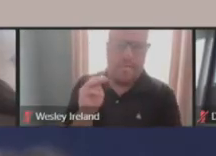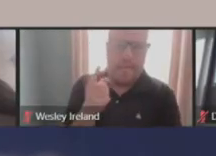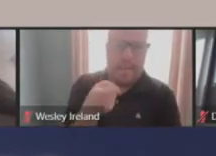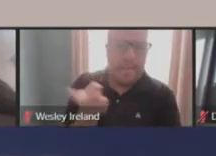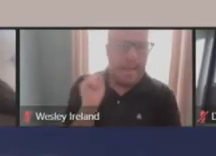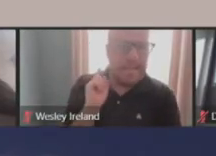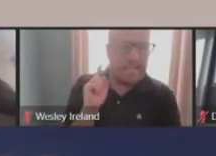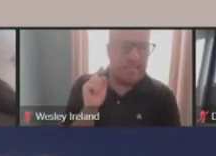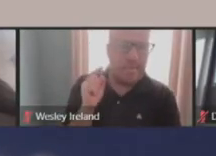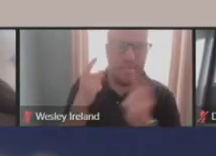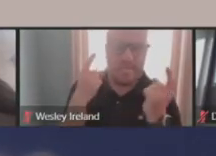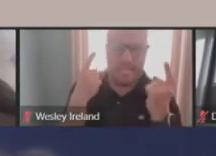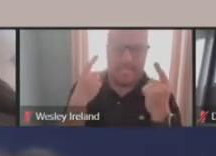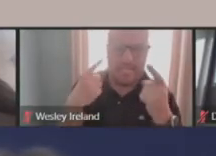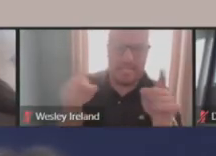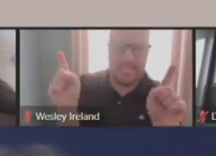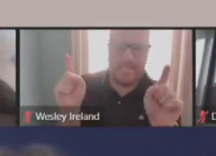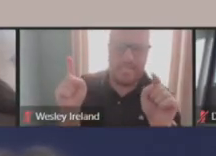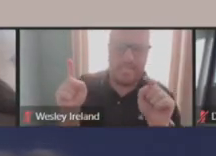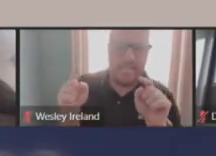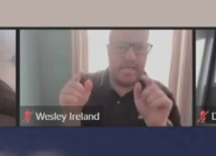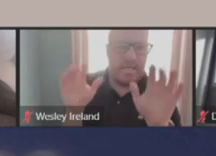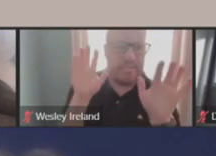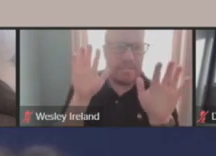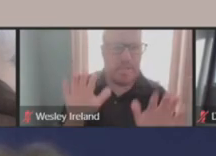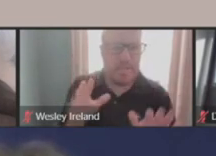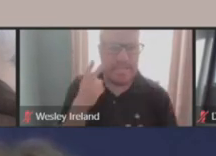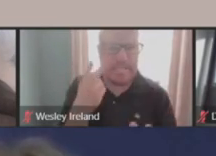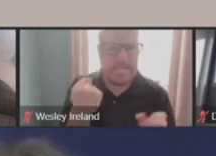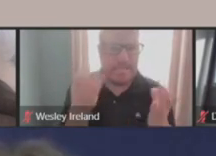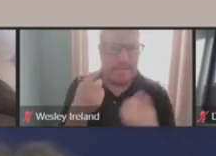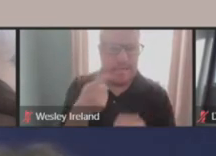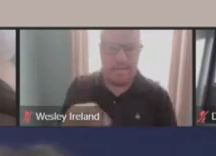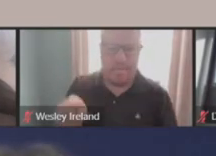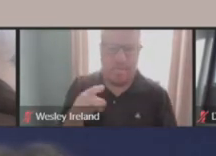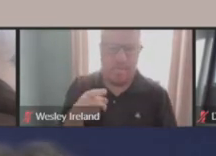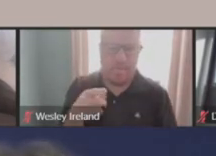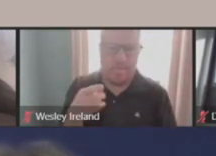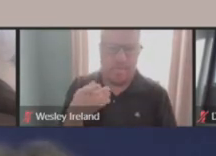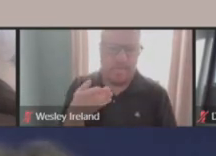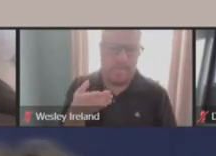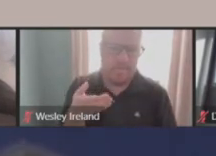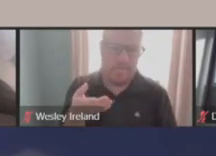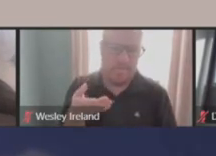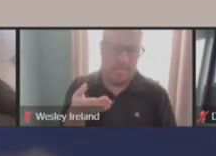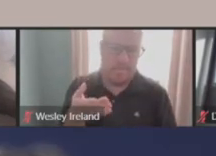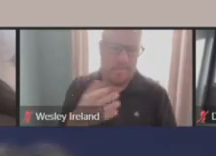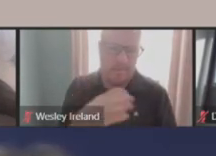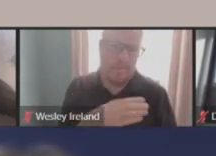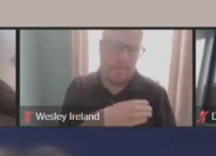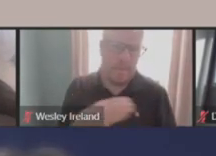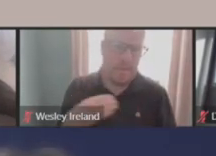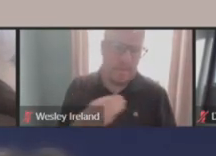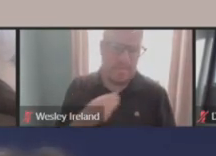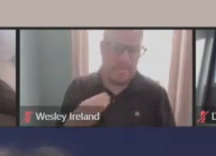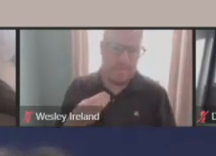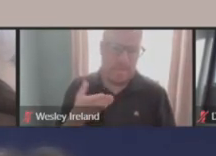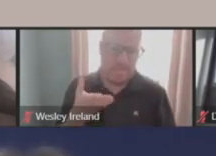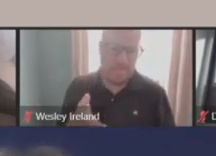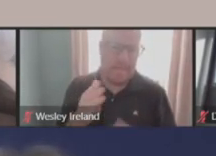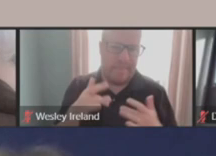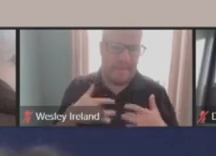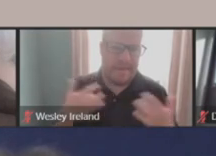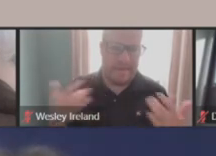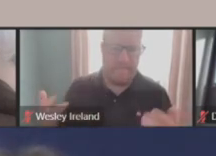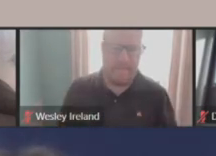So I'm going to start out with the Disability Community Forum that occurred last week, and it was a success. It was great to see many of you,